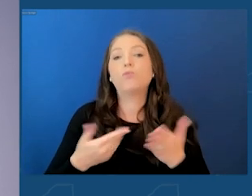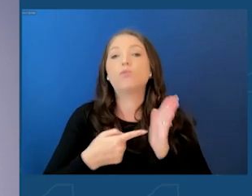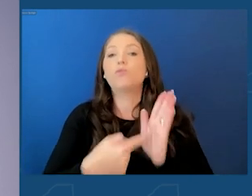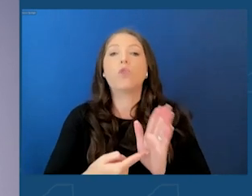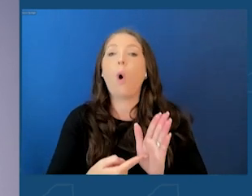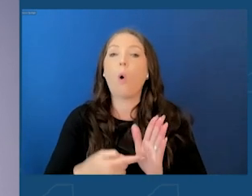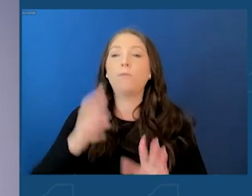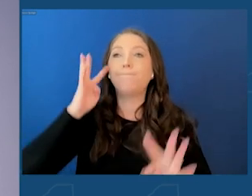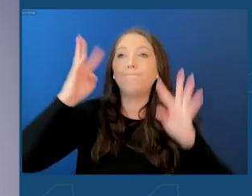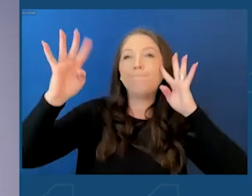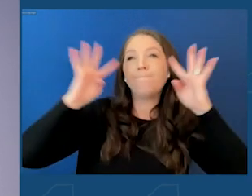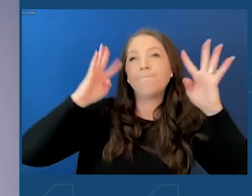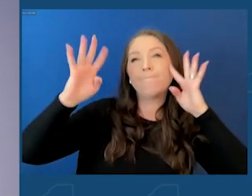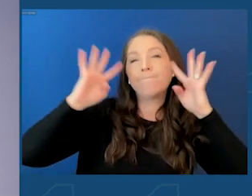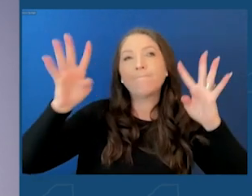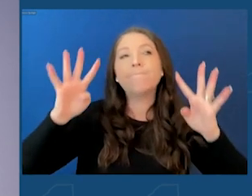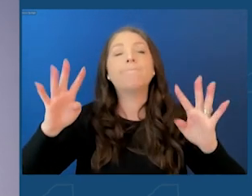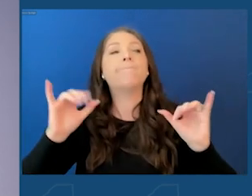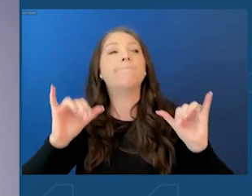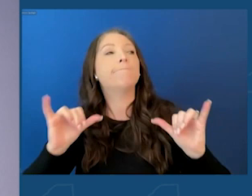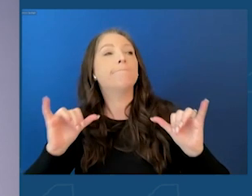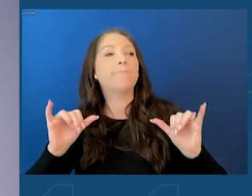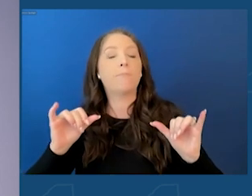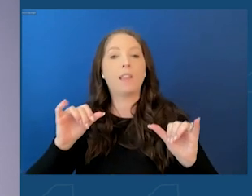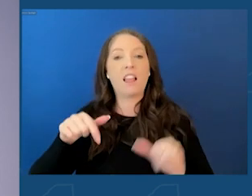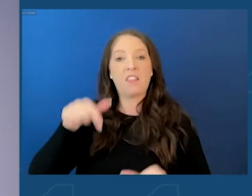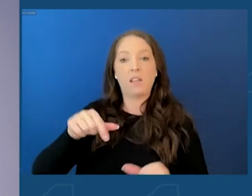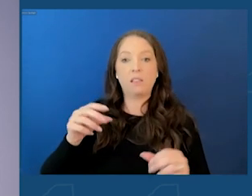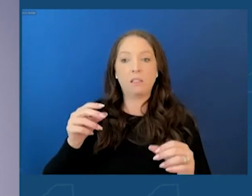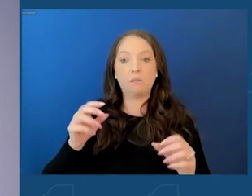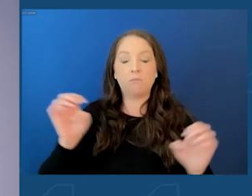really matches the urgency of this moment.